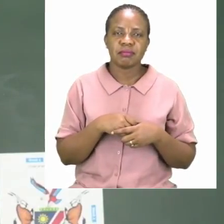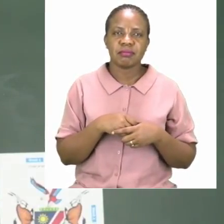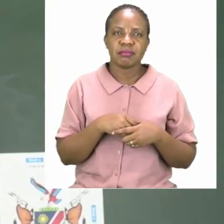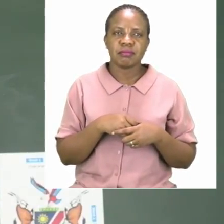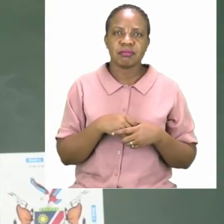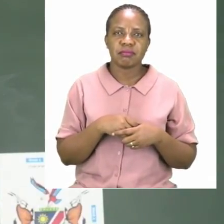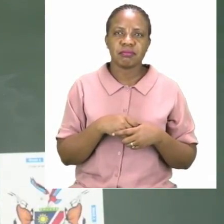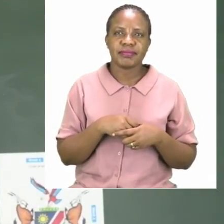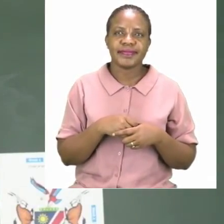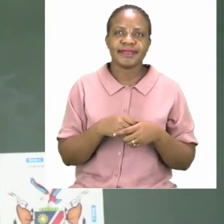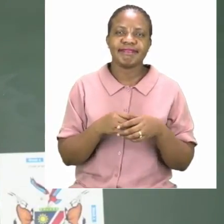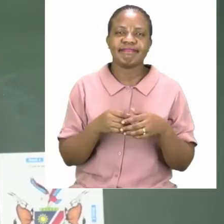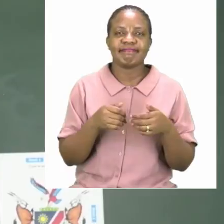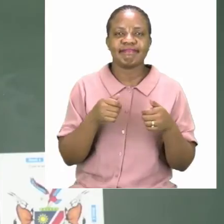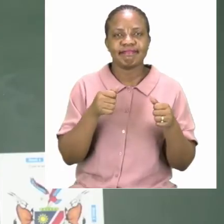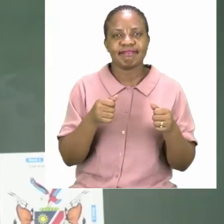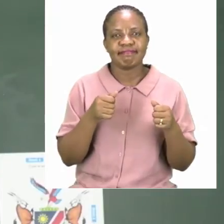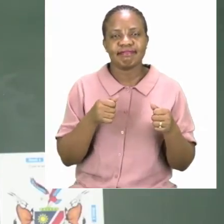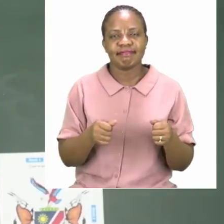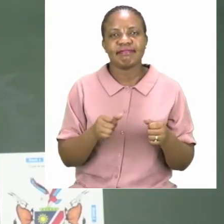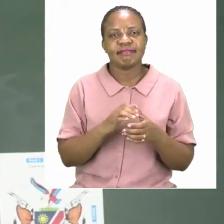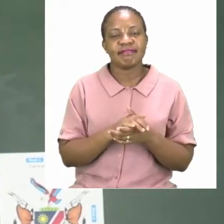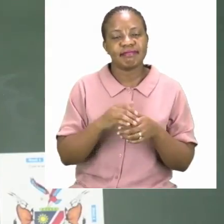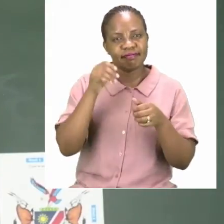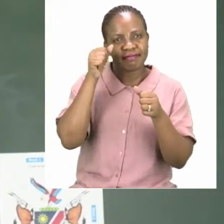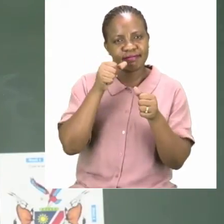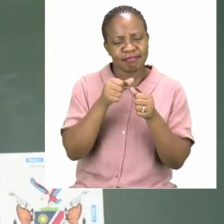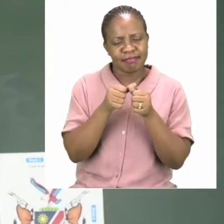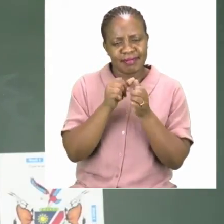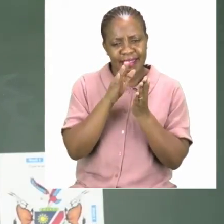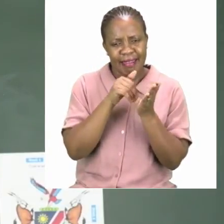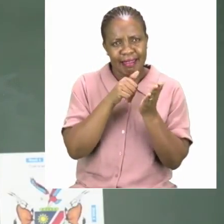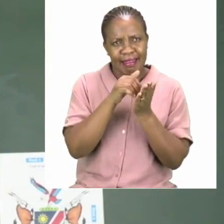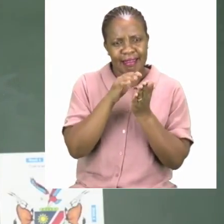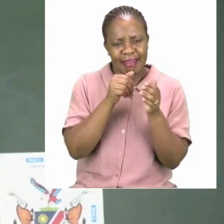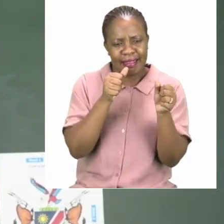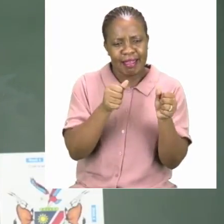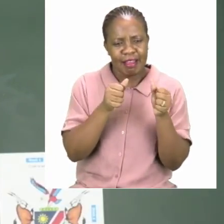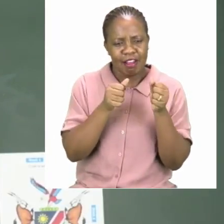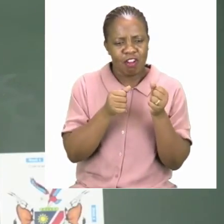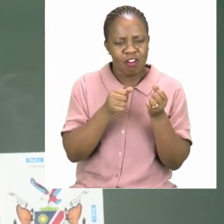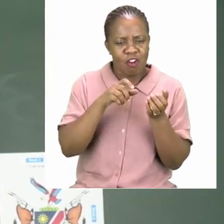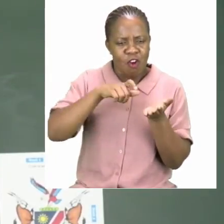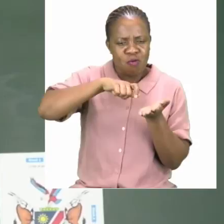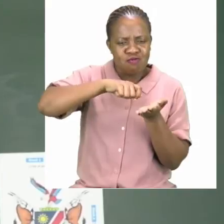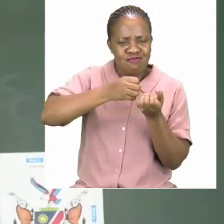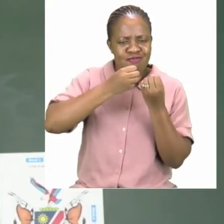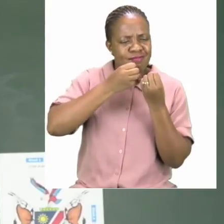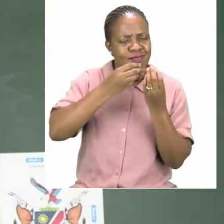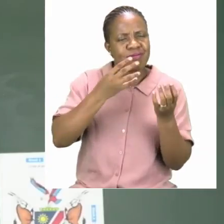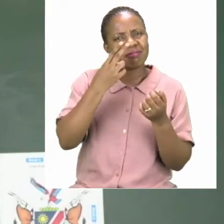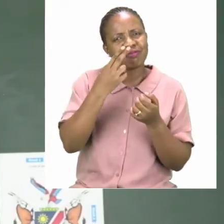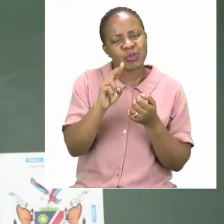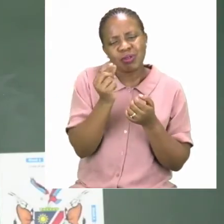we go. Remember, when you are using glue, don't put too much. A little bit of glue is going to help